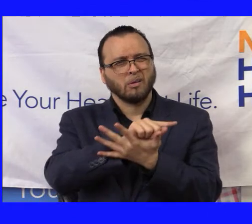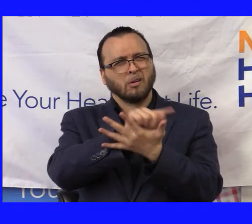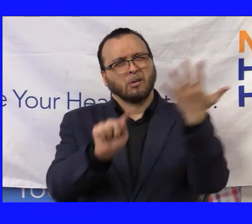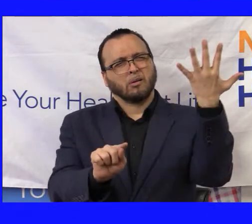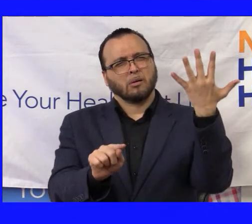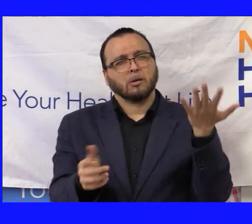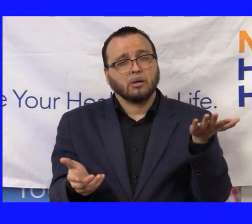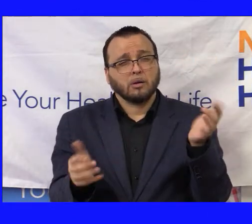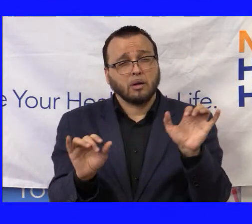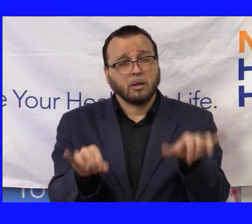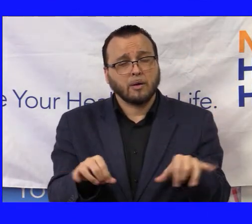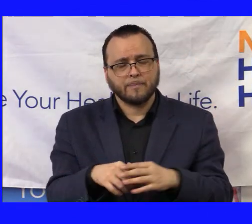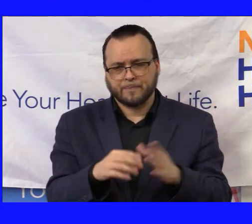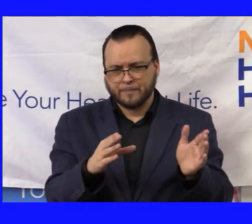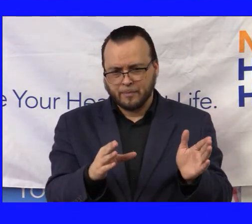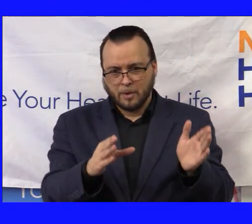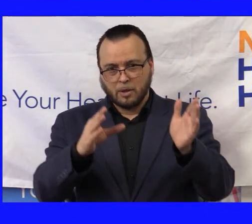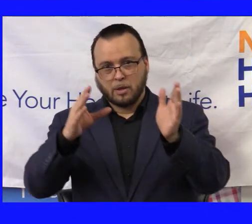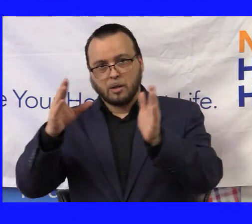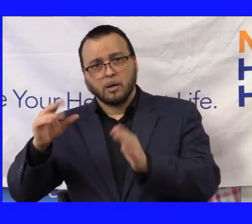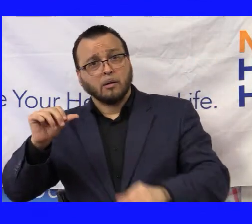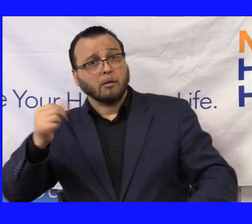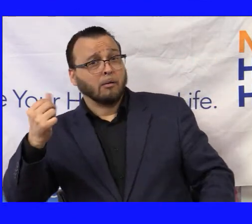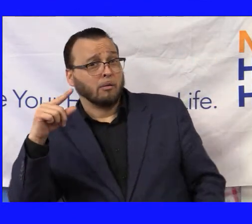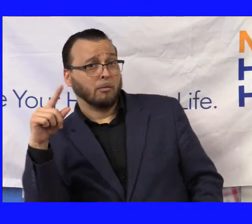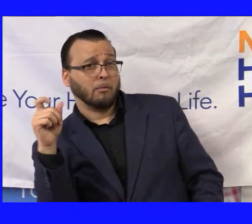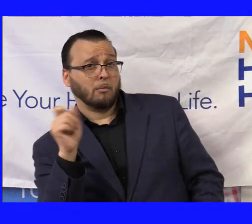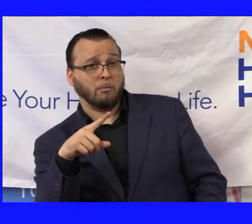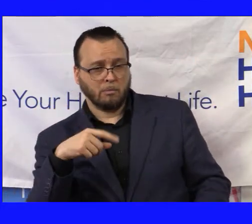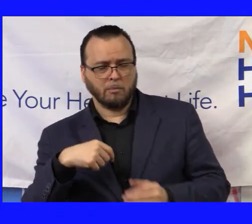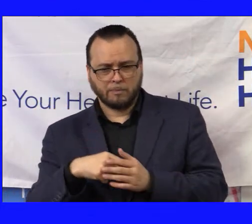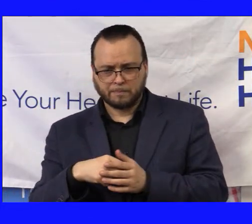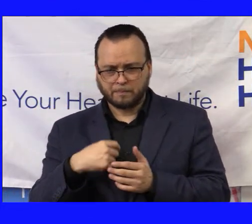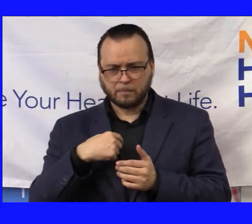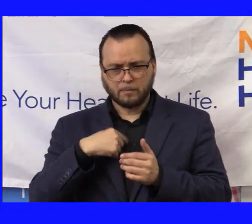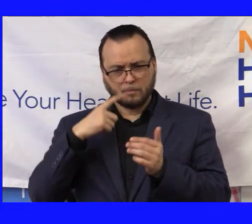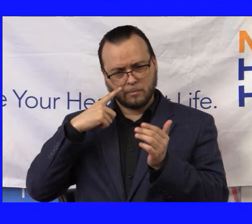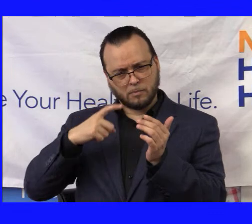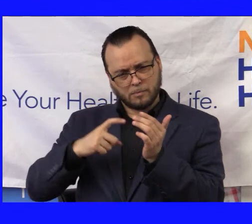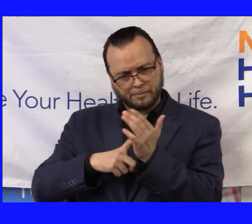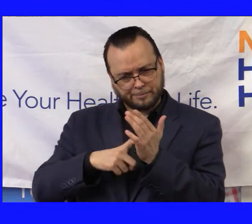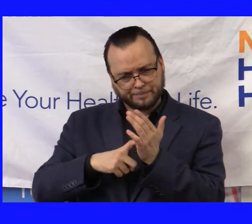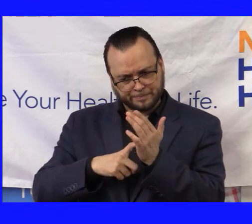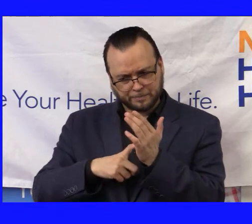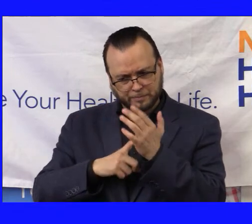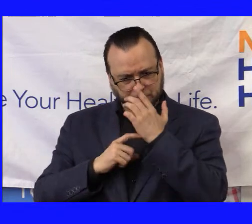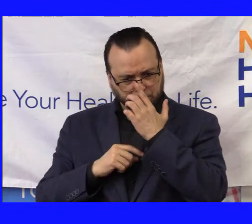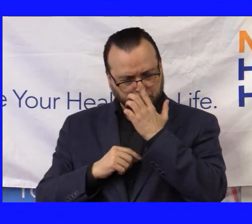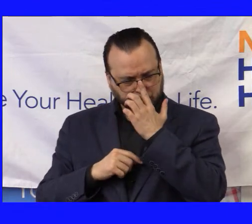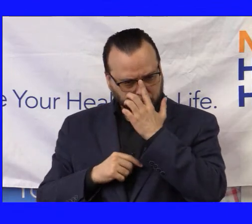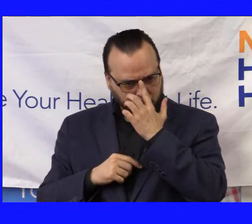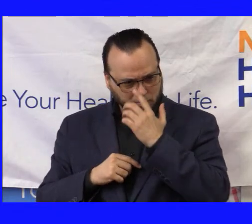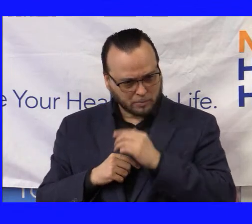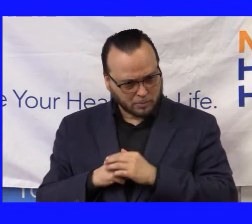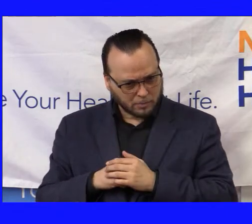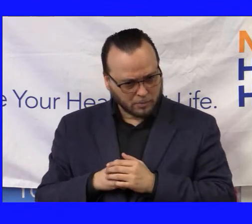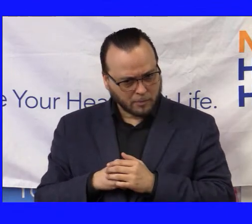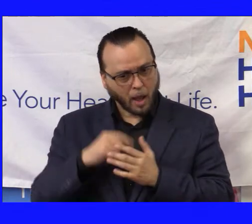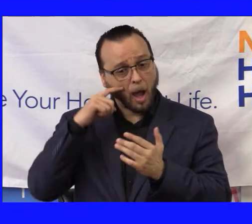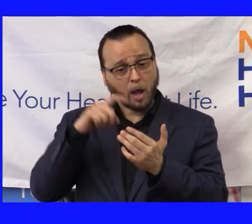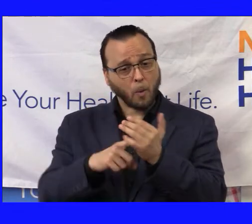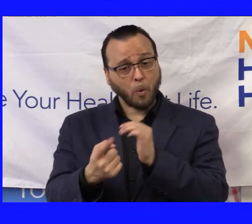contracting. The other question is that I do see a particular one that does